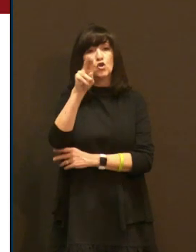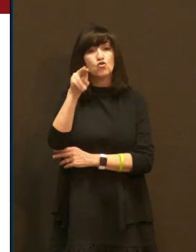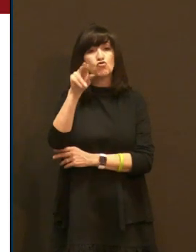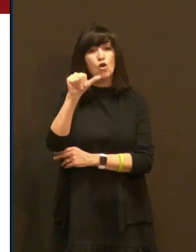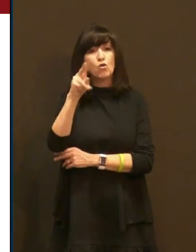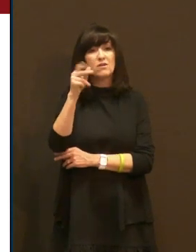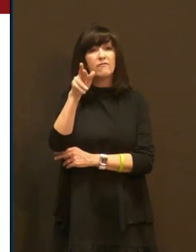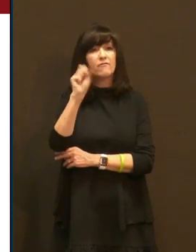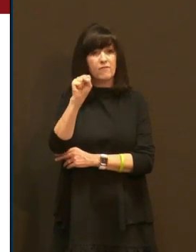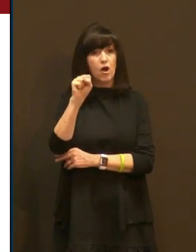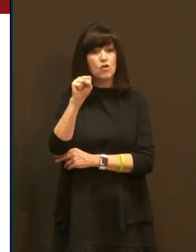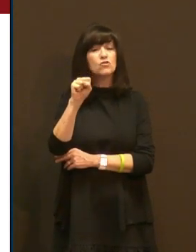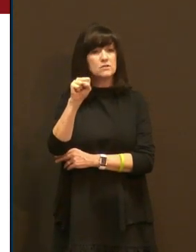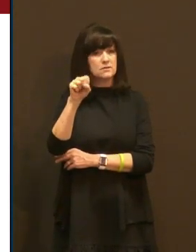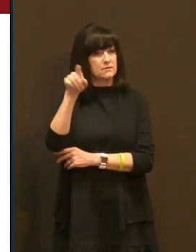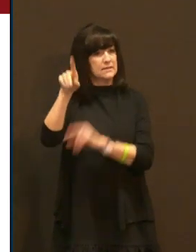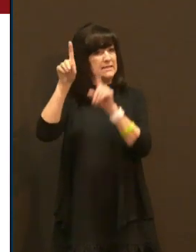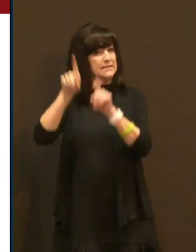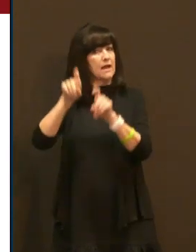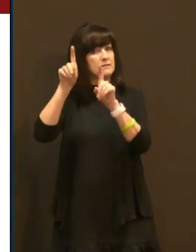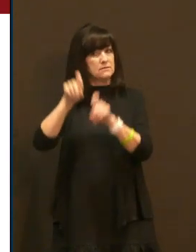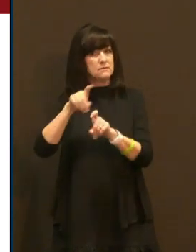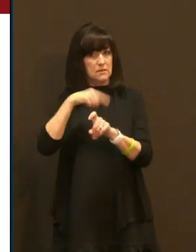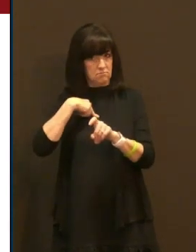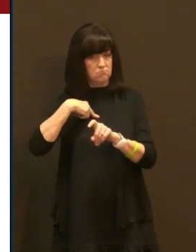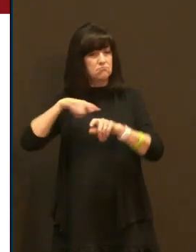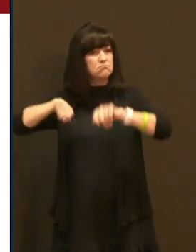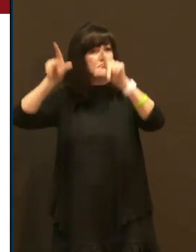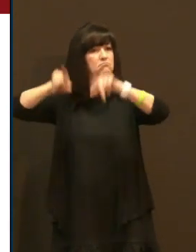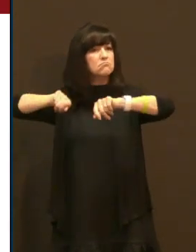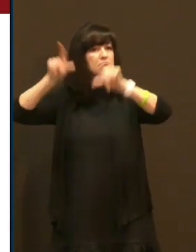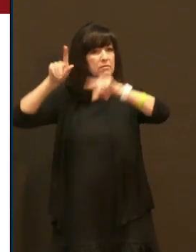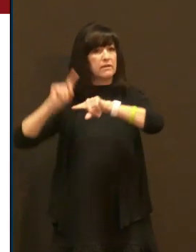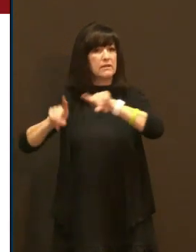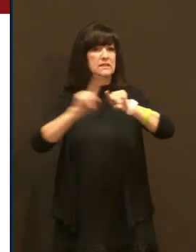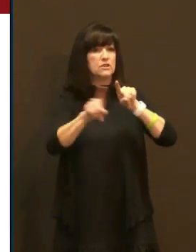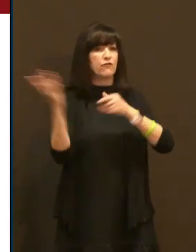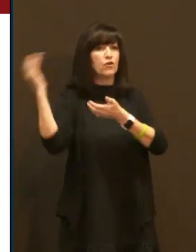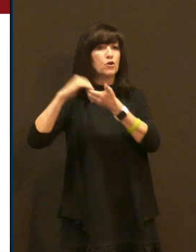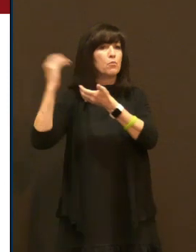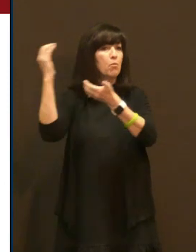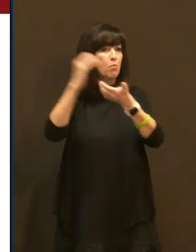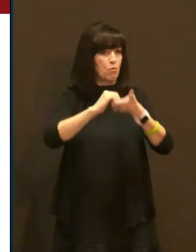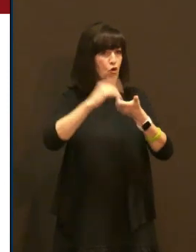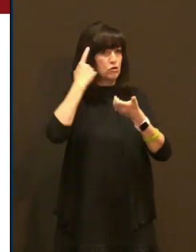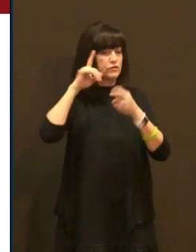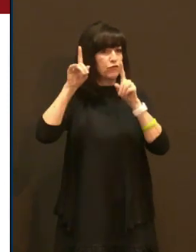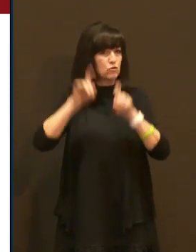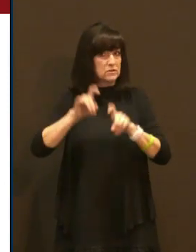coronavirus.delaware.gov/testing. It has a list of all our partner sites. We update that as we get confirmation of